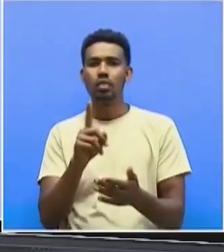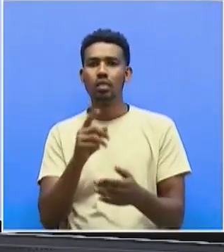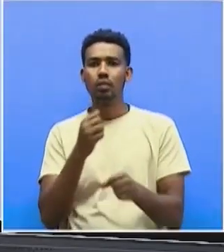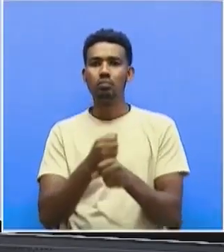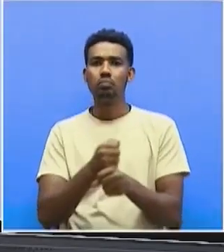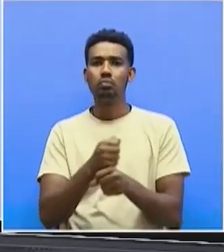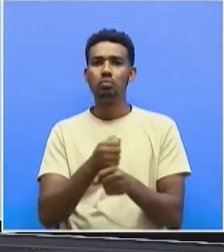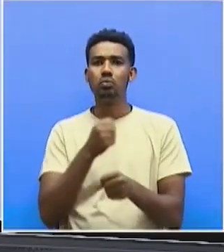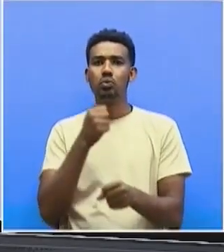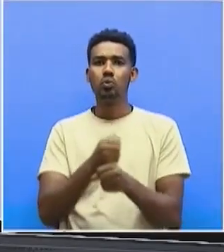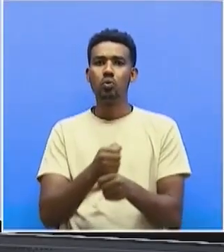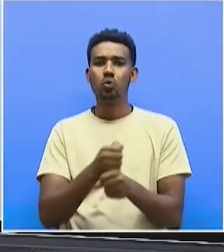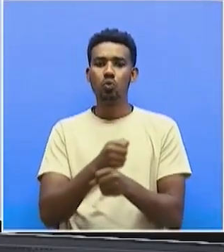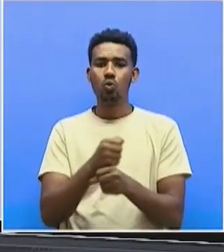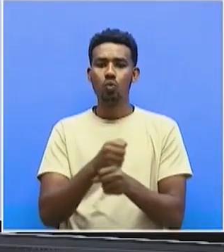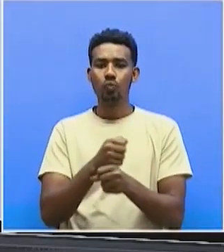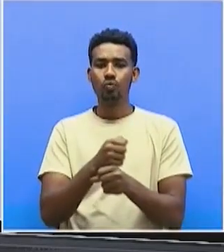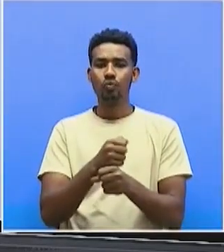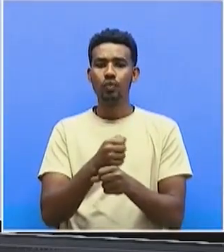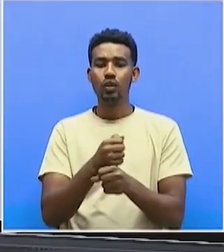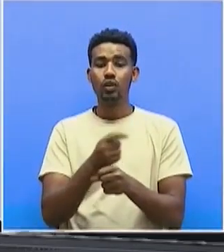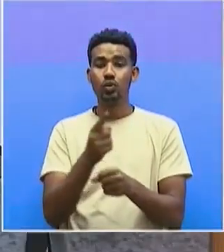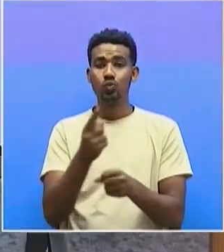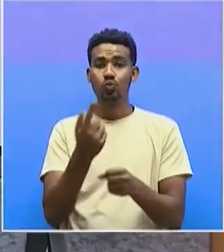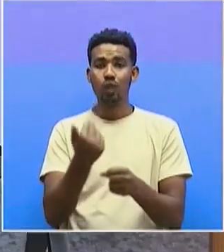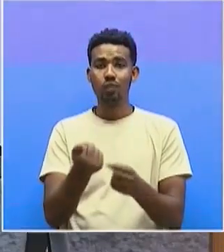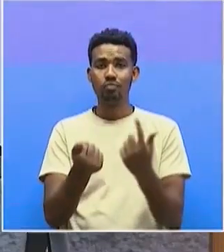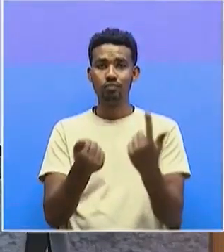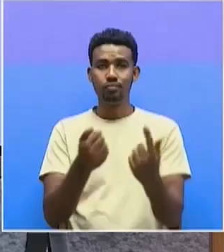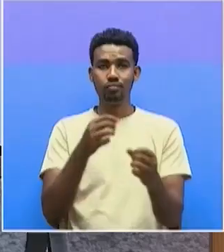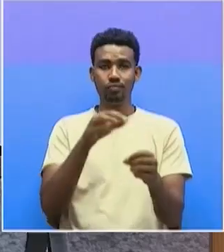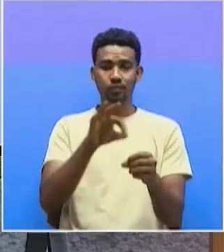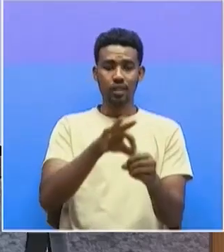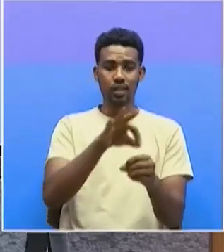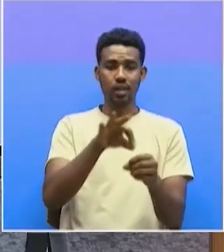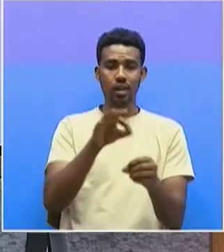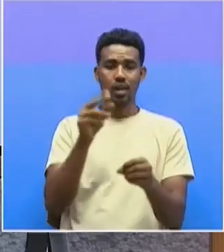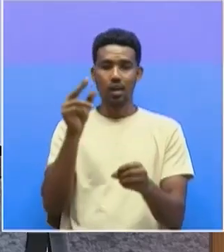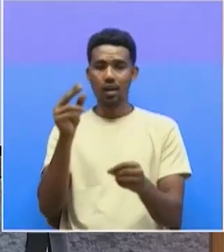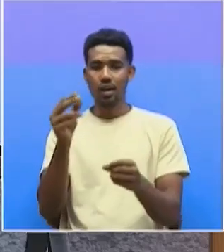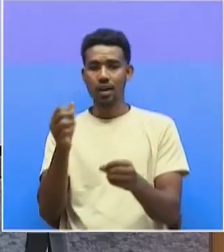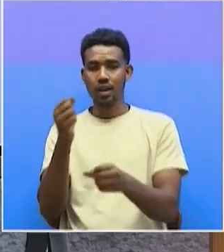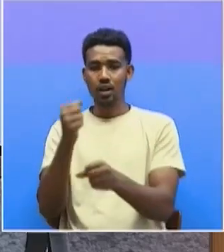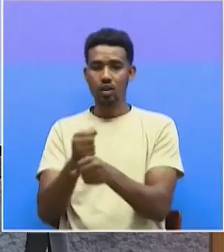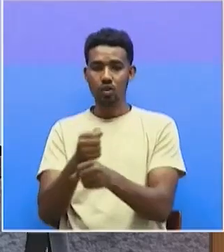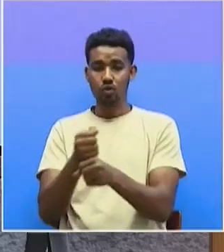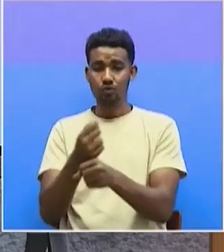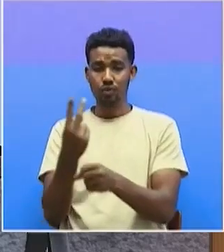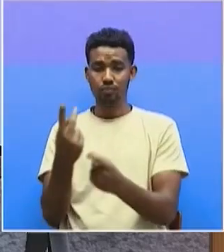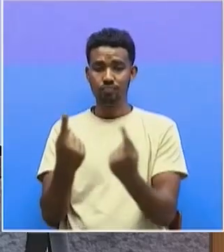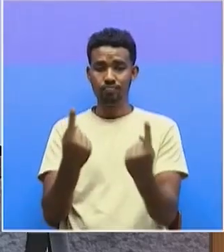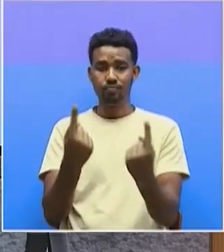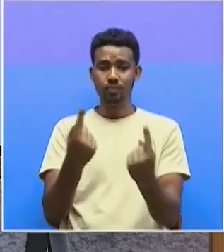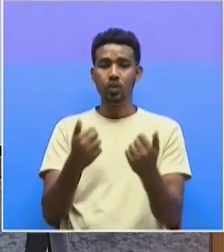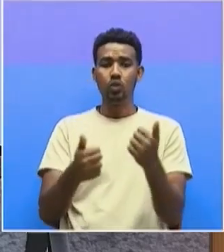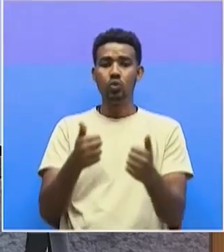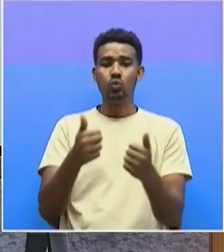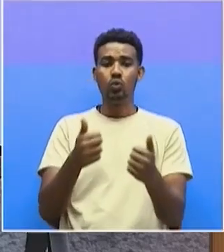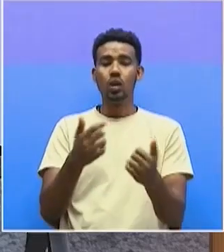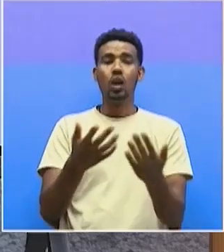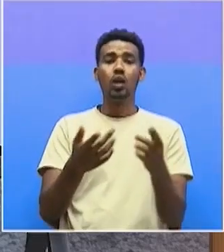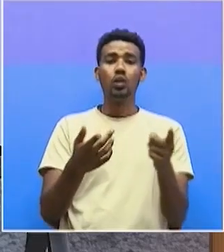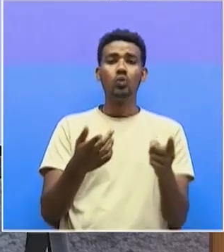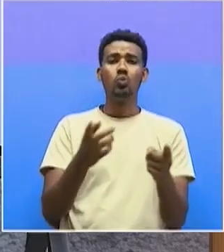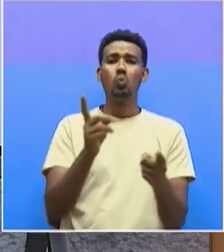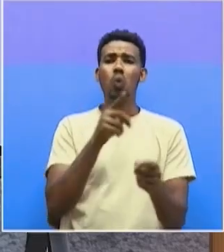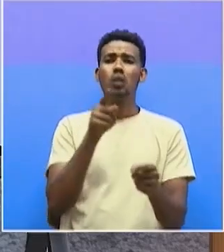Prefer. Choose one of them. For example, ask like, what do you want to eat? Pizza or